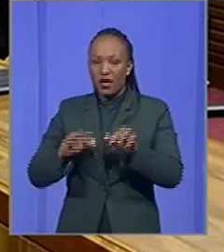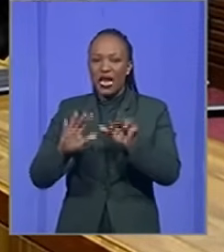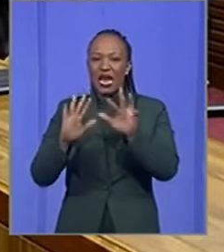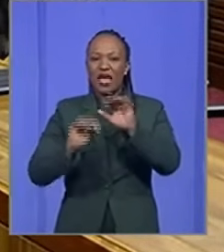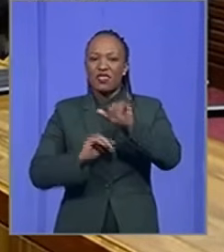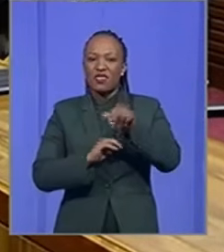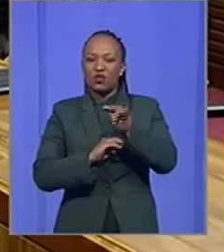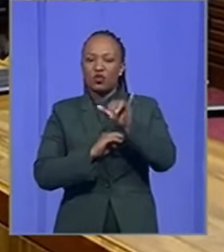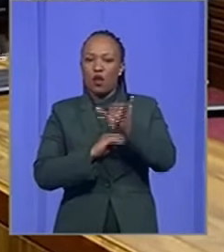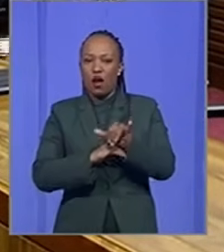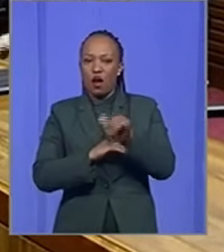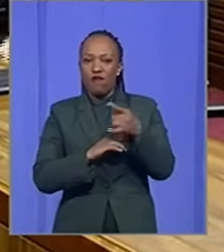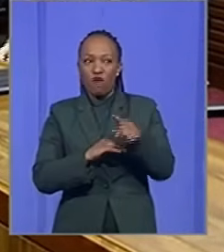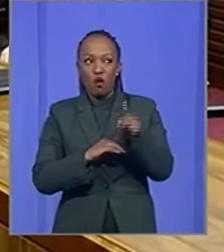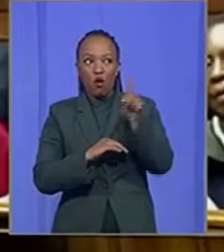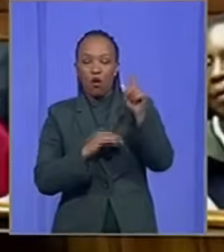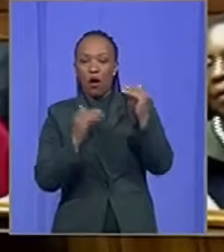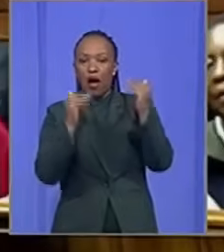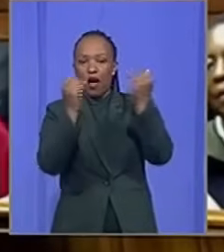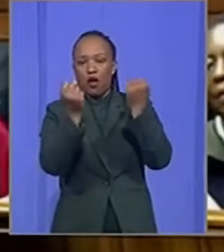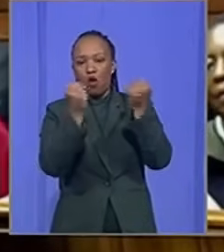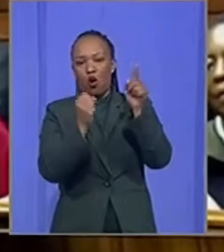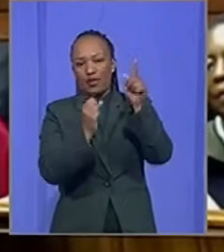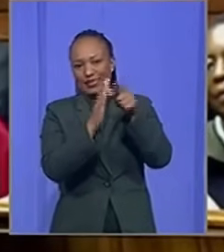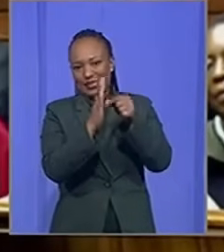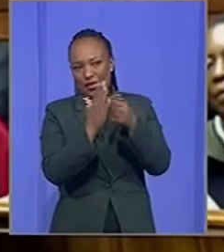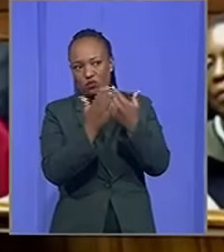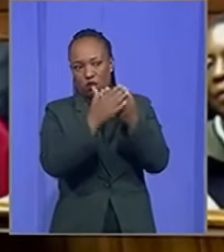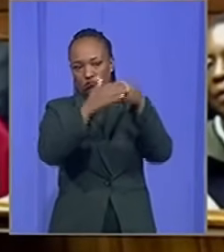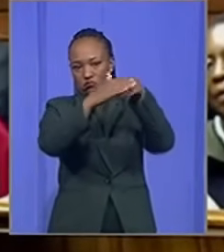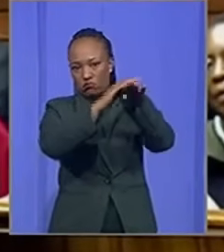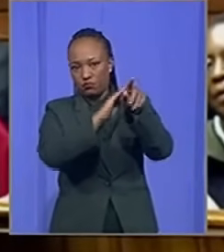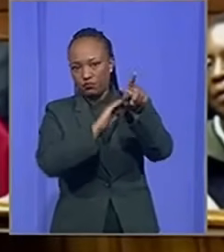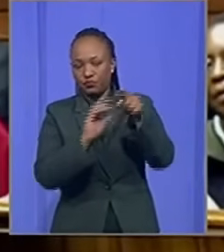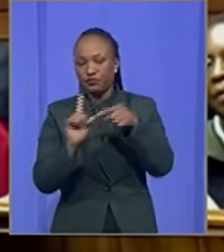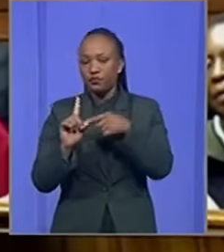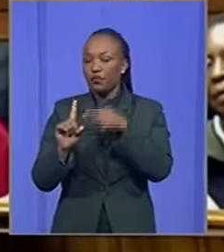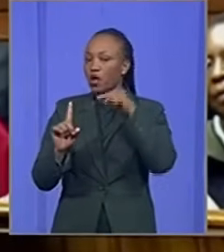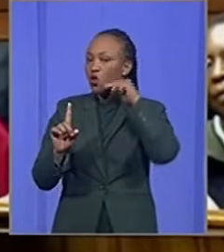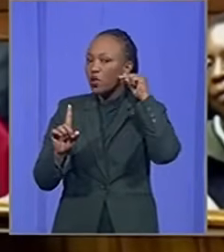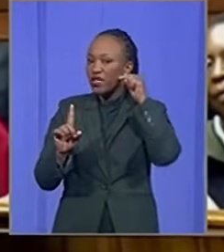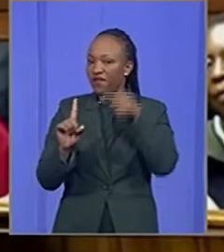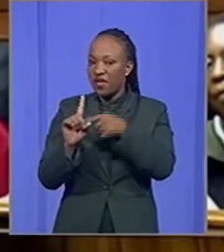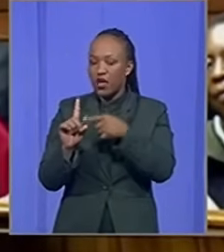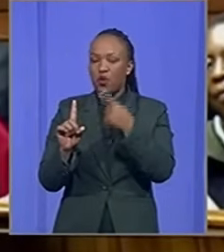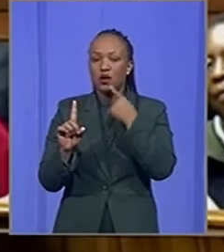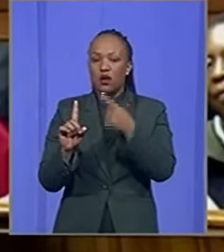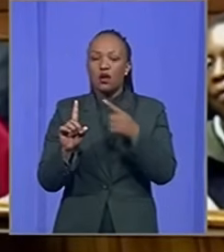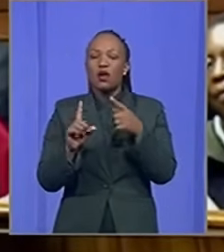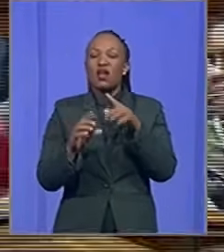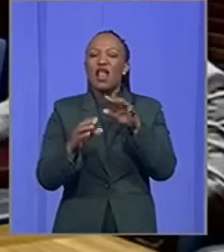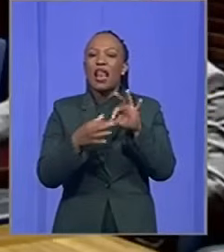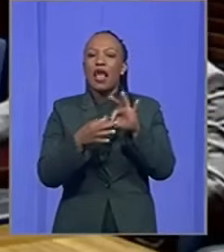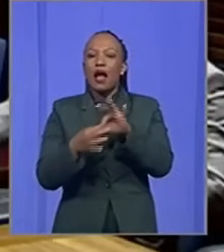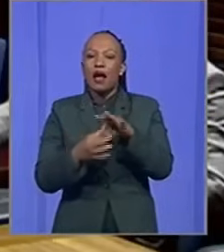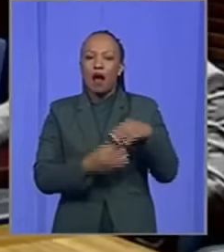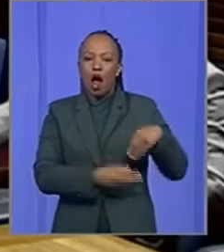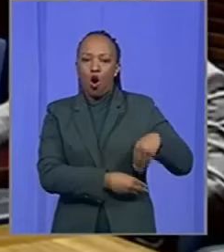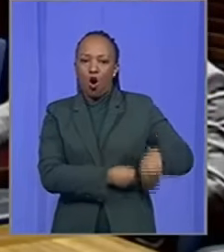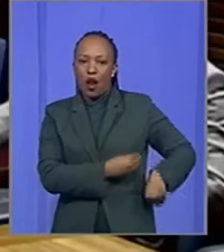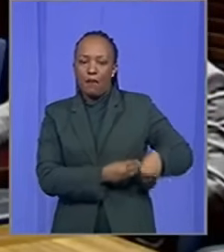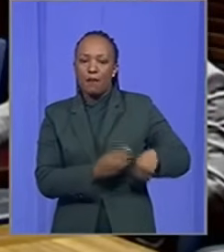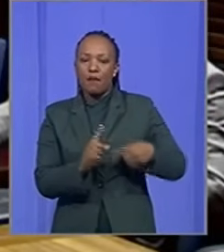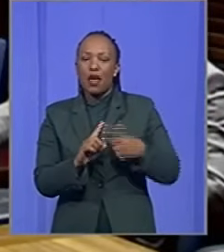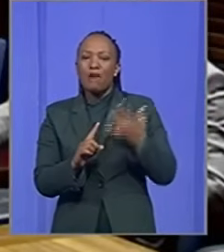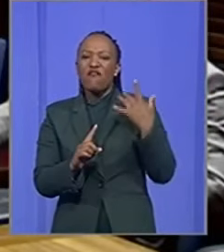July for a High Court date. Maphisa Nqakula diqoso tsa hae di amana le bobodu bo entsweng nakong eo e